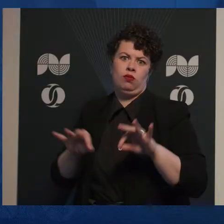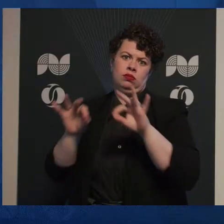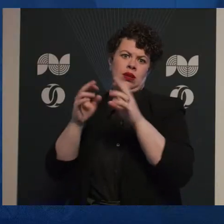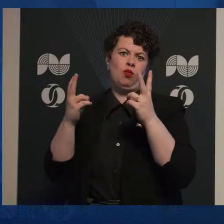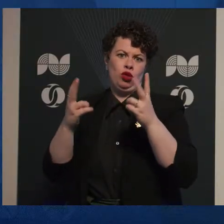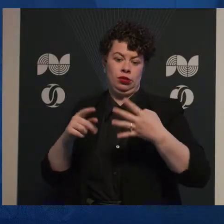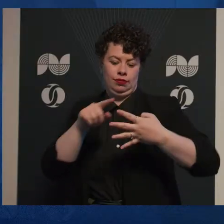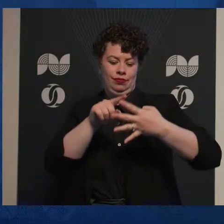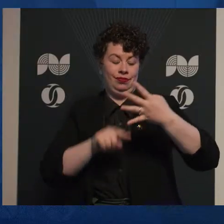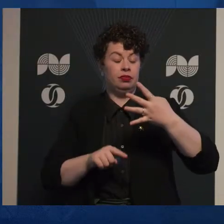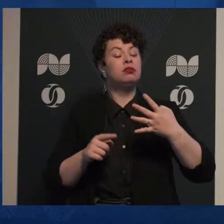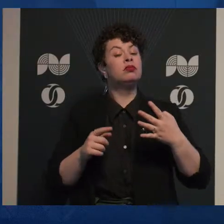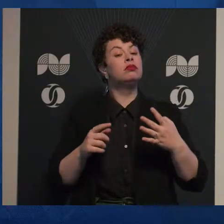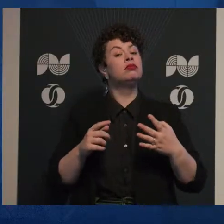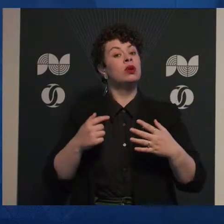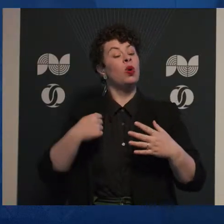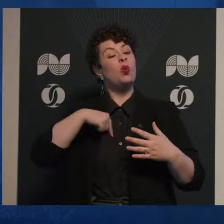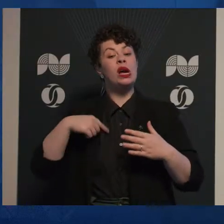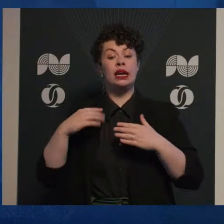resilience through reform.